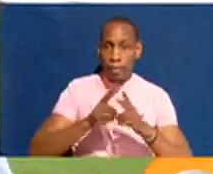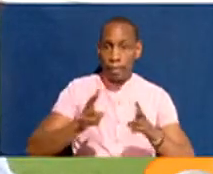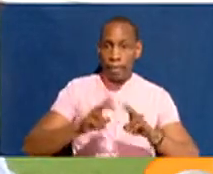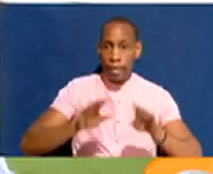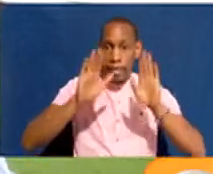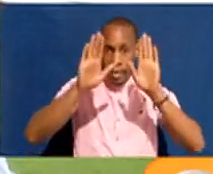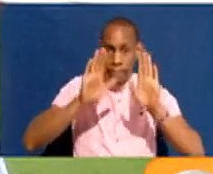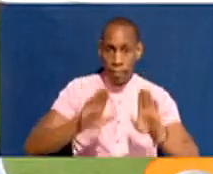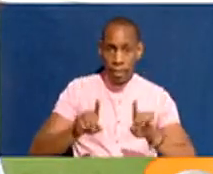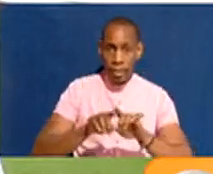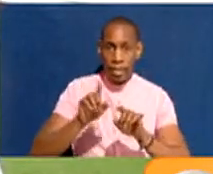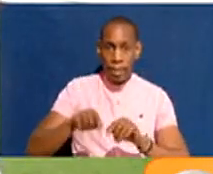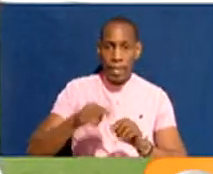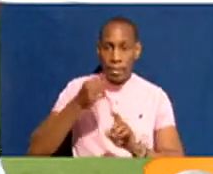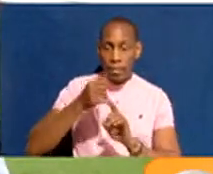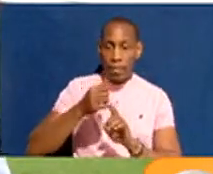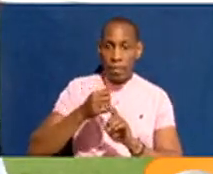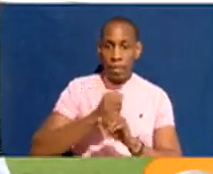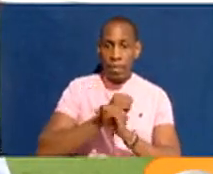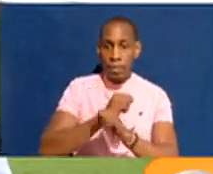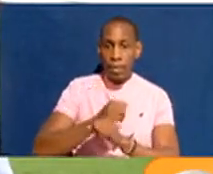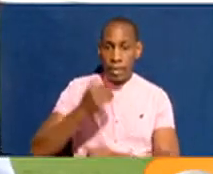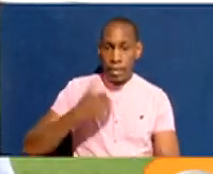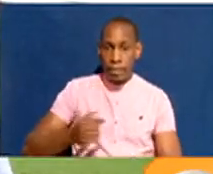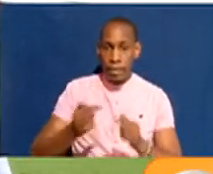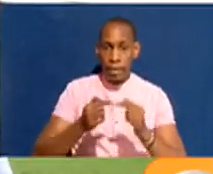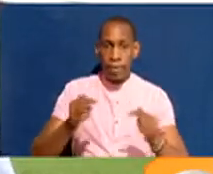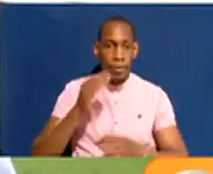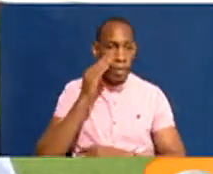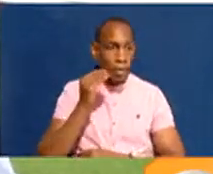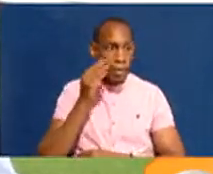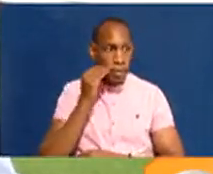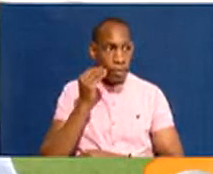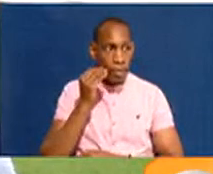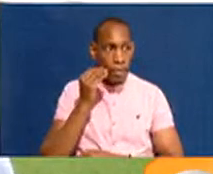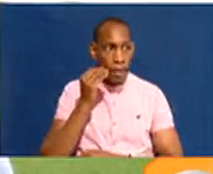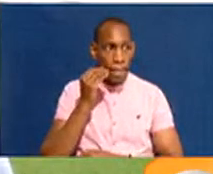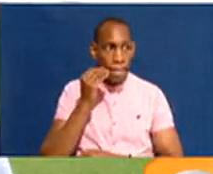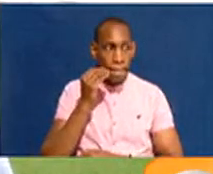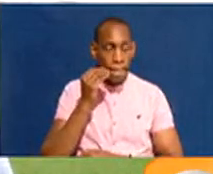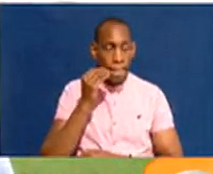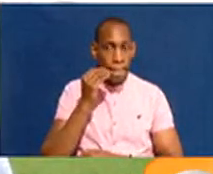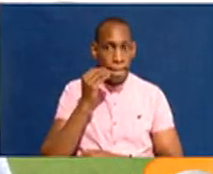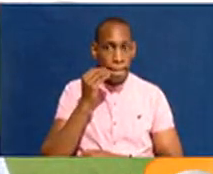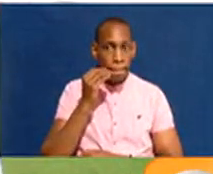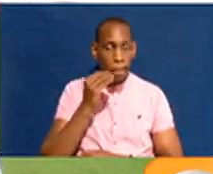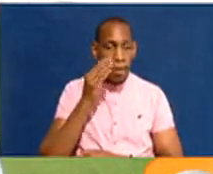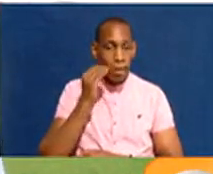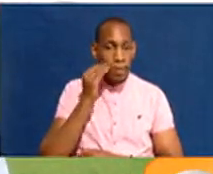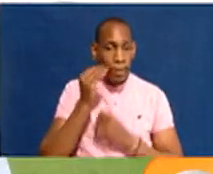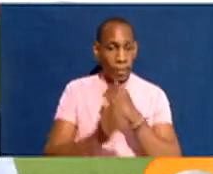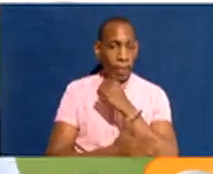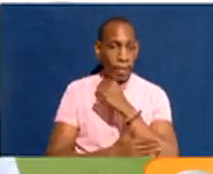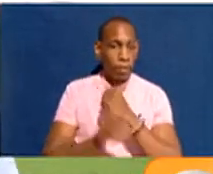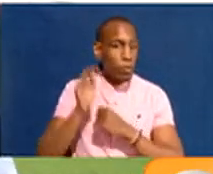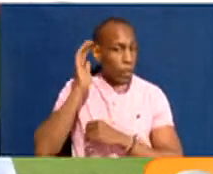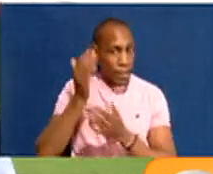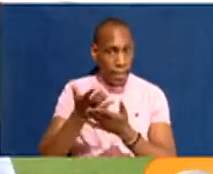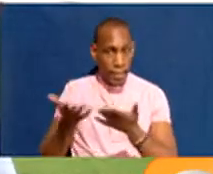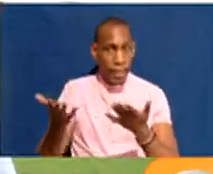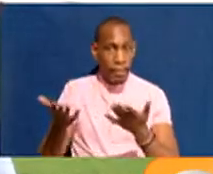us, and therefore we have to really cushion ourselves against the experiences the adverse experiences we are